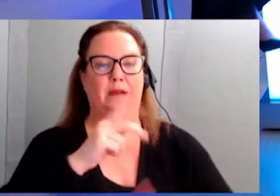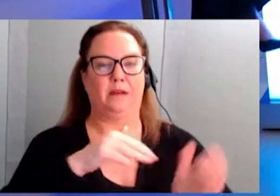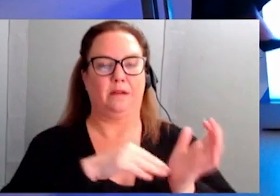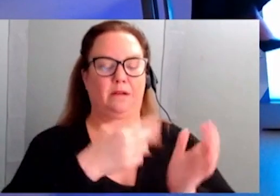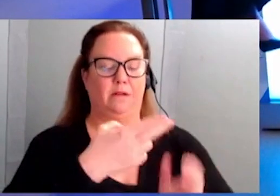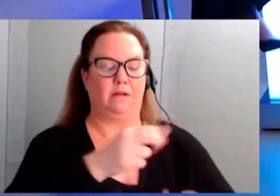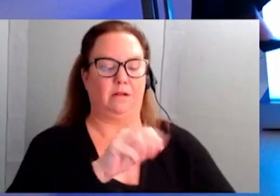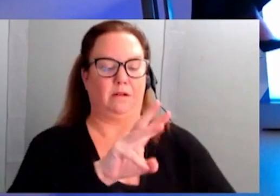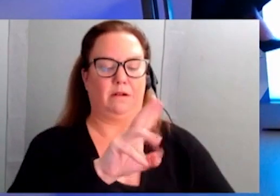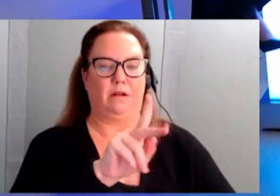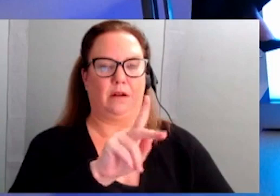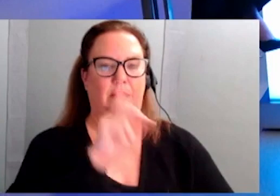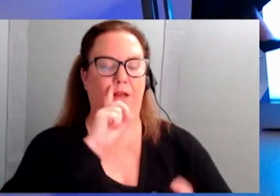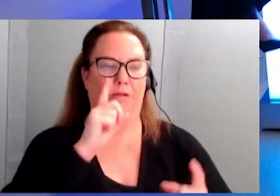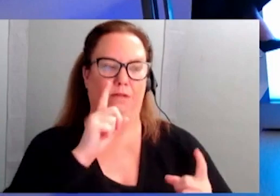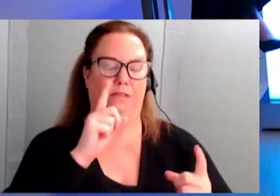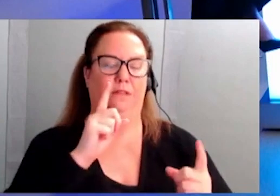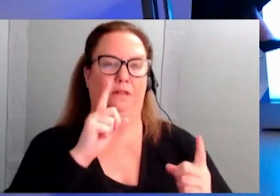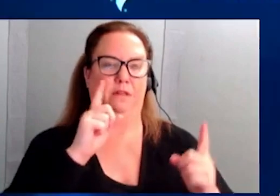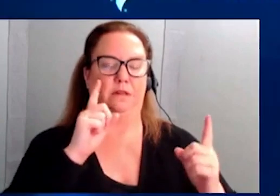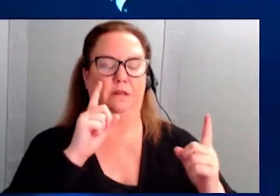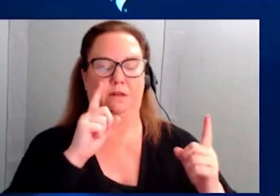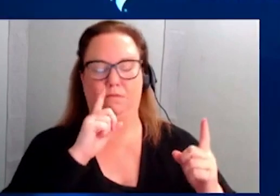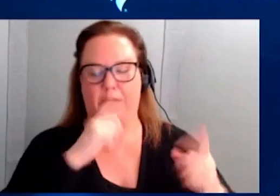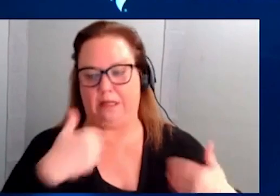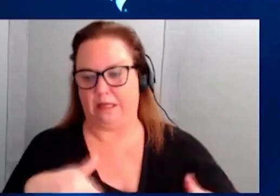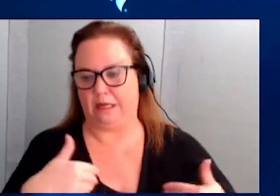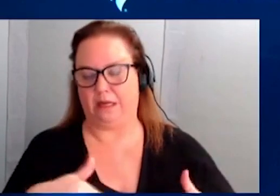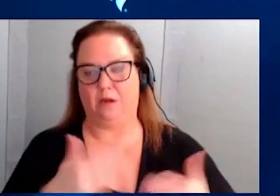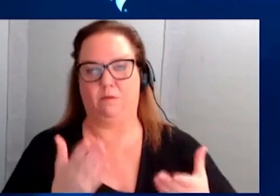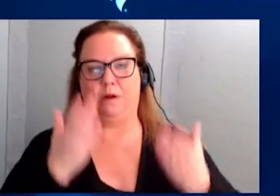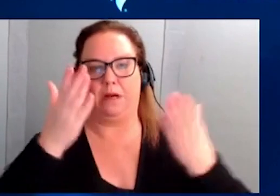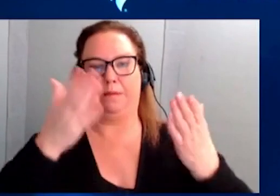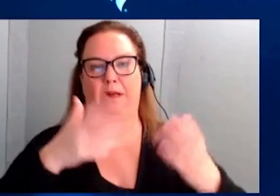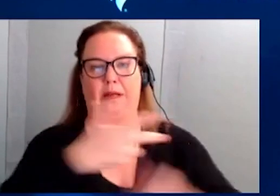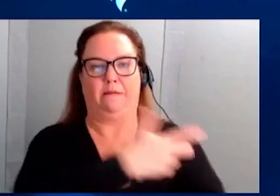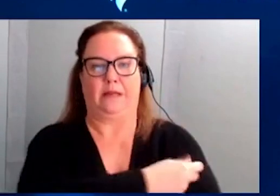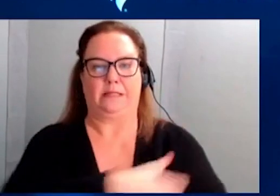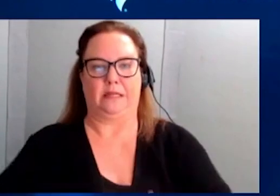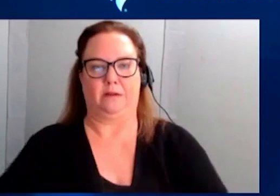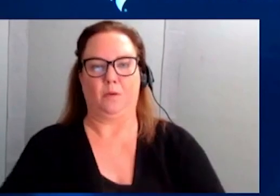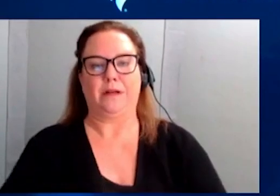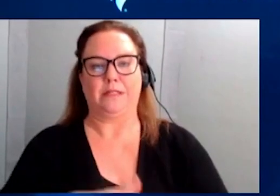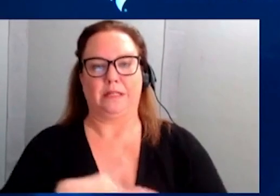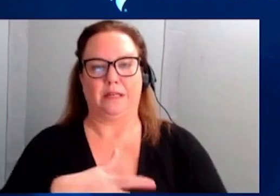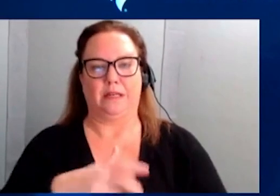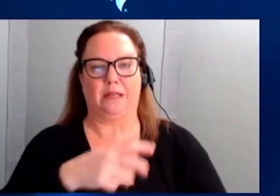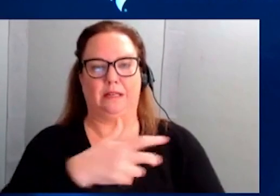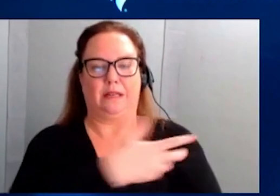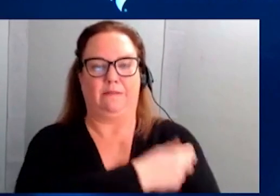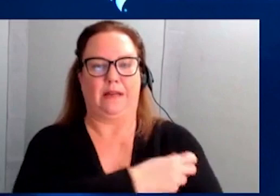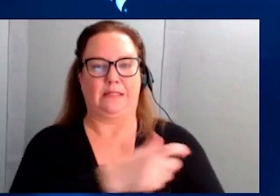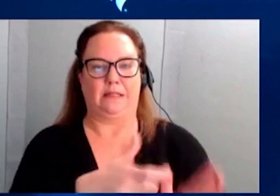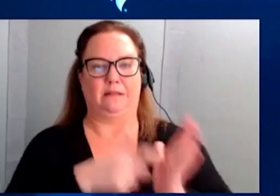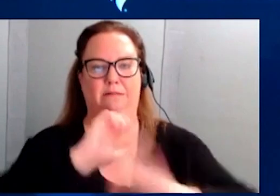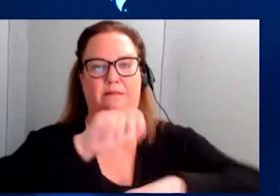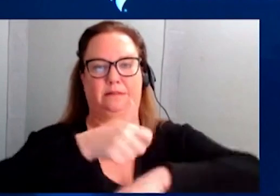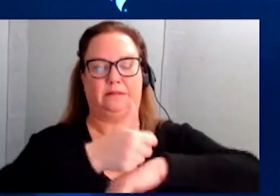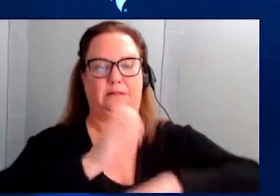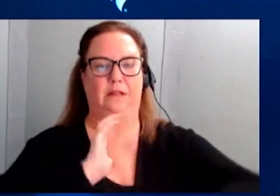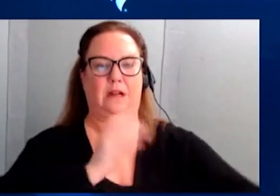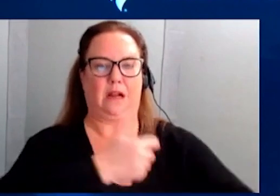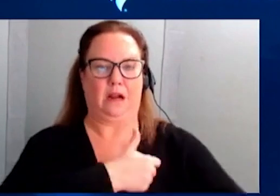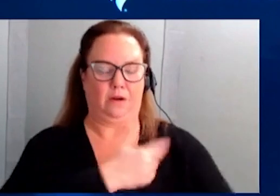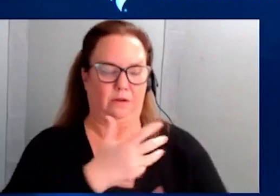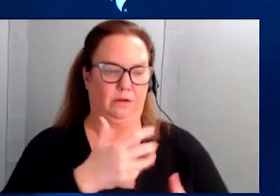such controversy about whether you can recommend vaccine during pregnancy, and even when we put our vaccine mandate in place for our